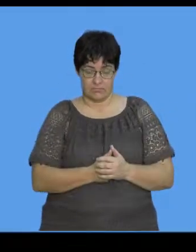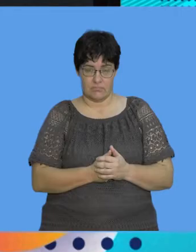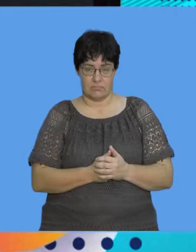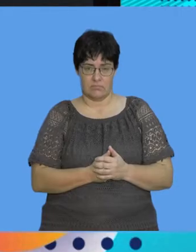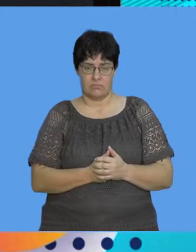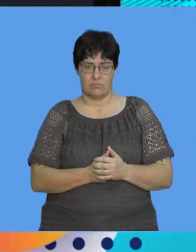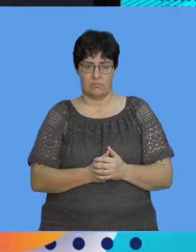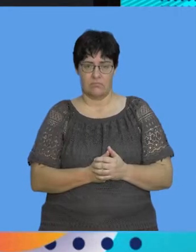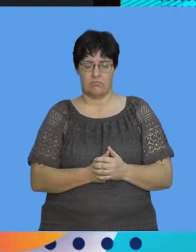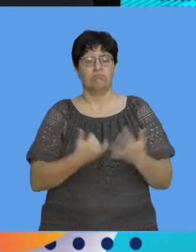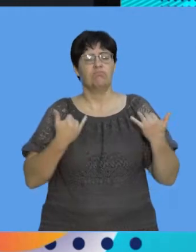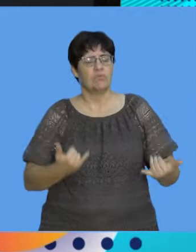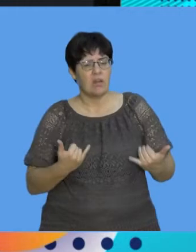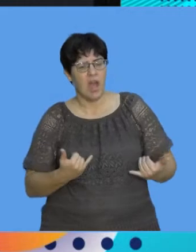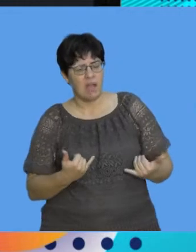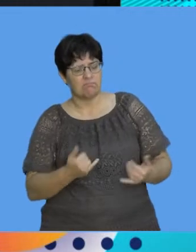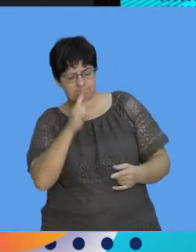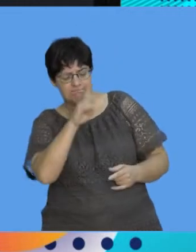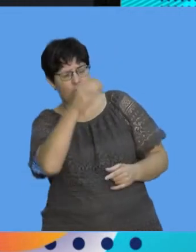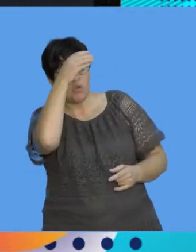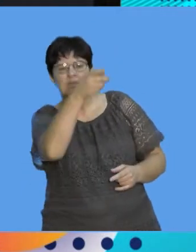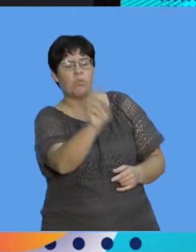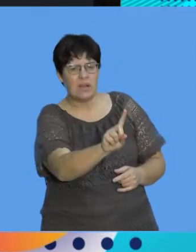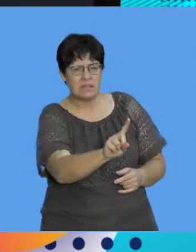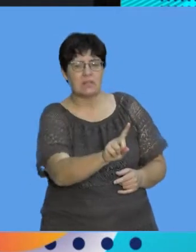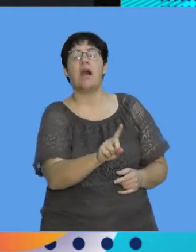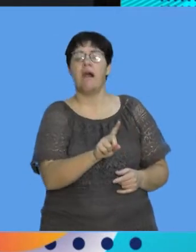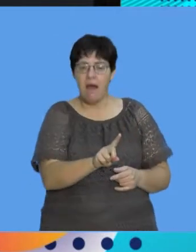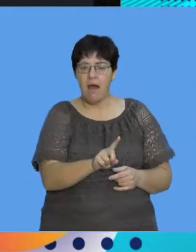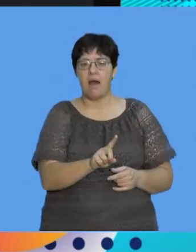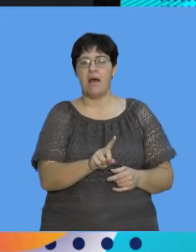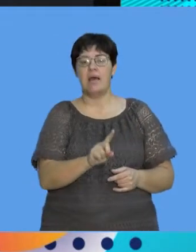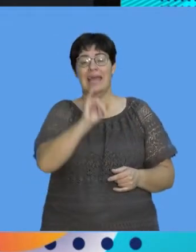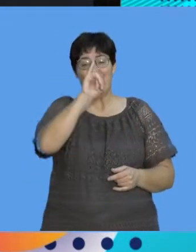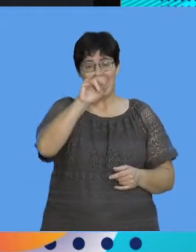lesson, we're going to look at the concept of inorganic